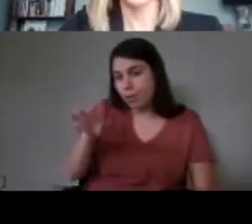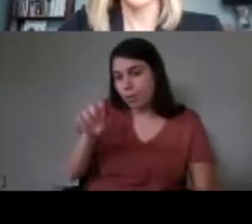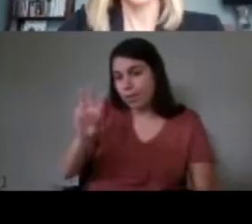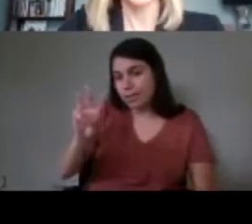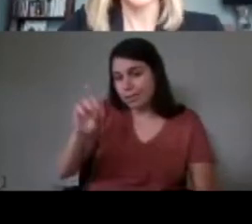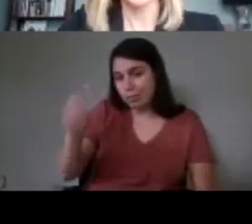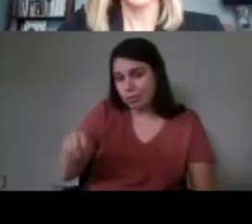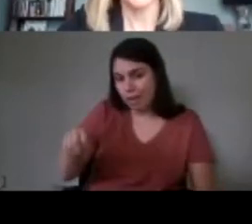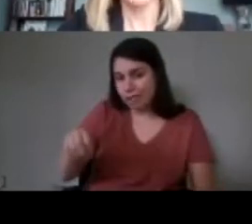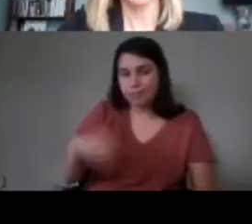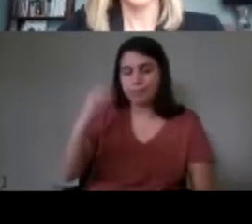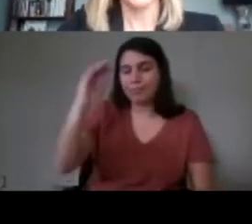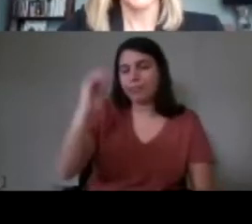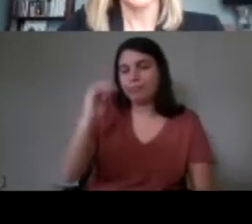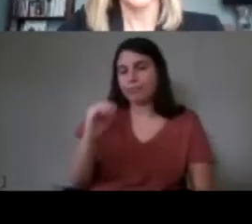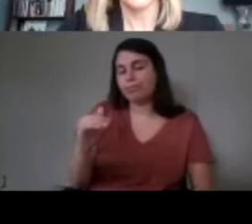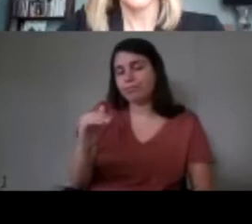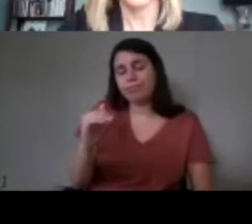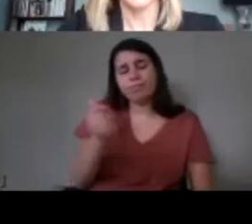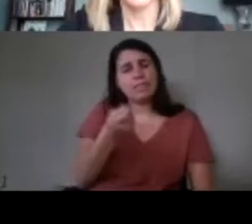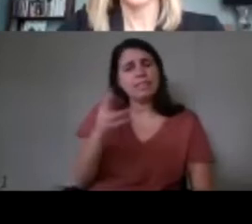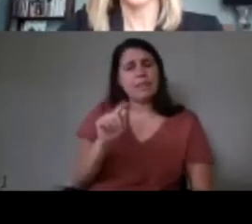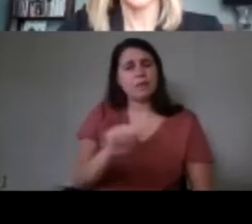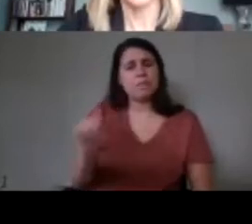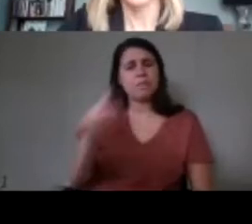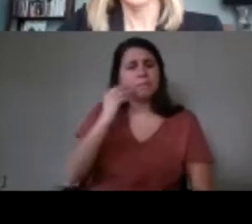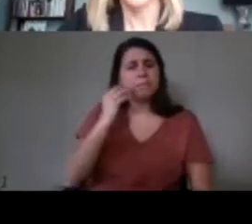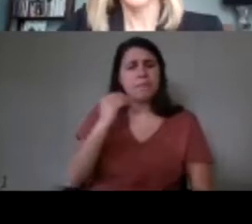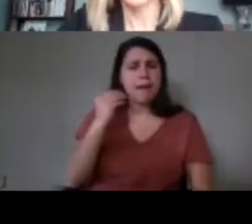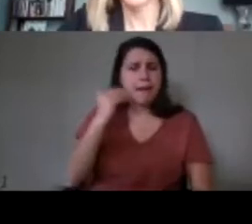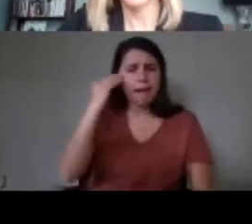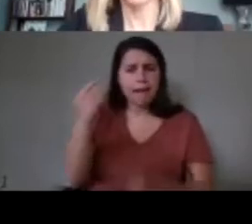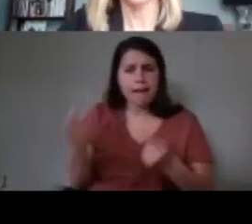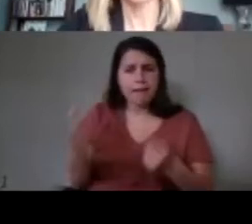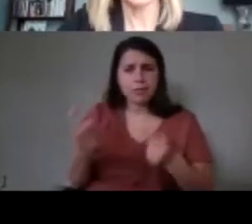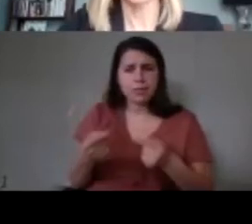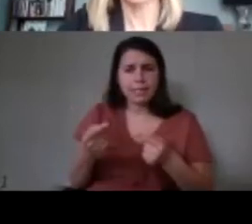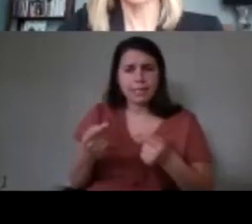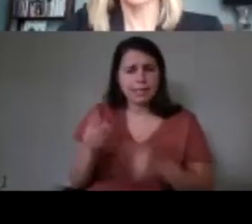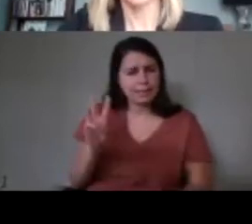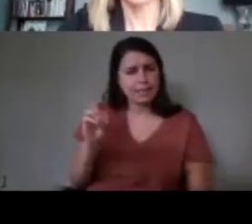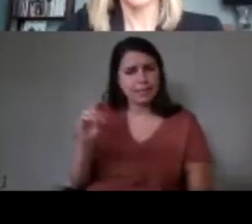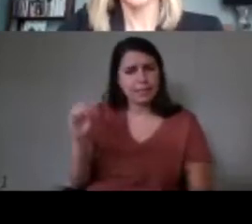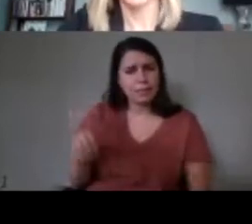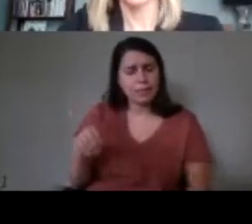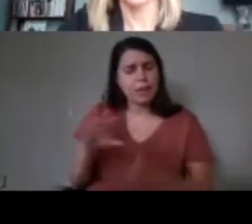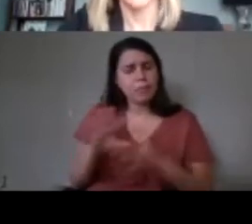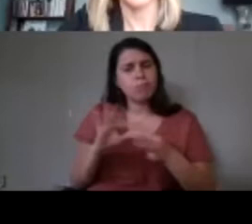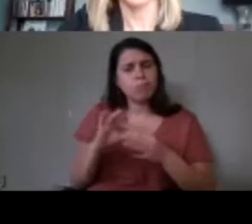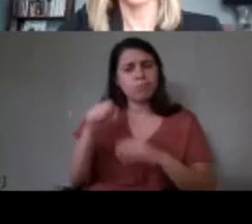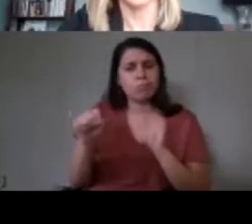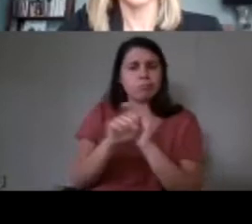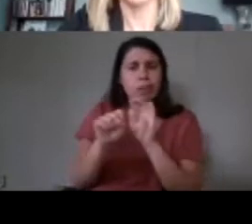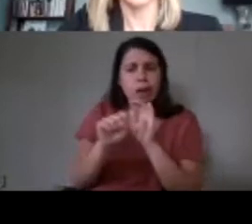44.6%. We also had quite a few that had head injury. So nearly 60% were reporting a concussion or